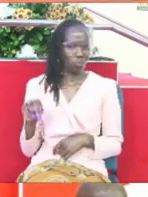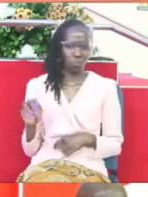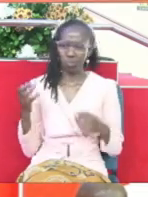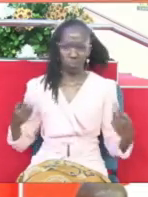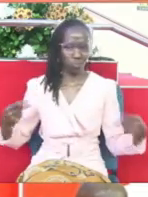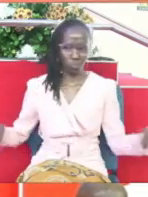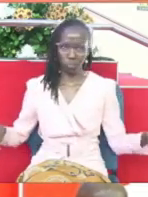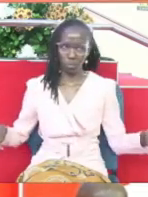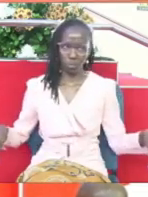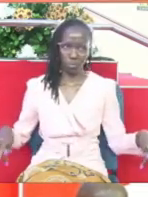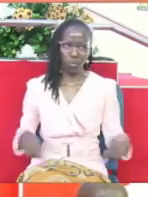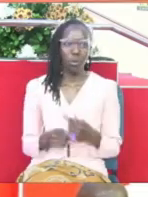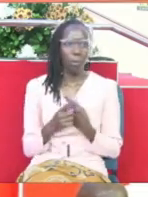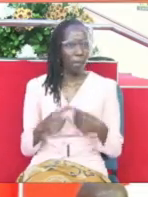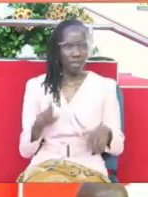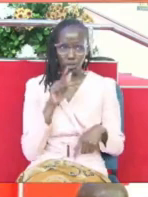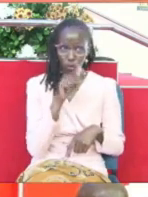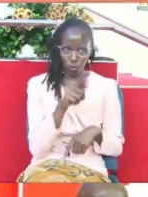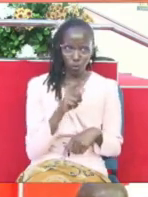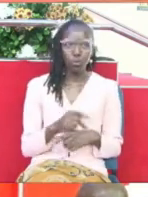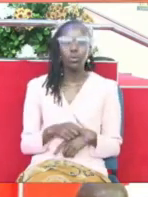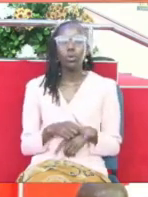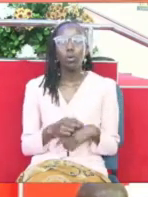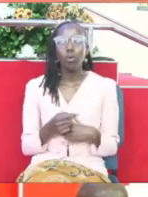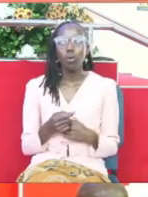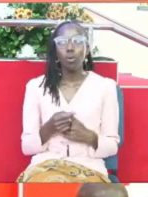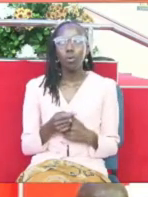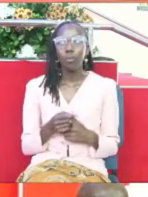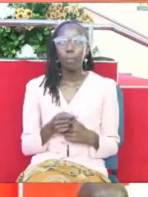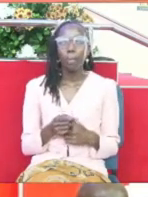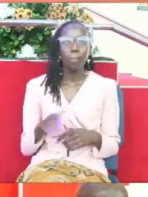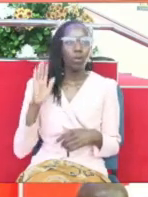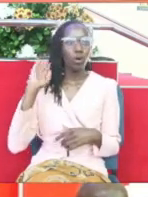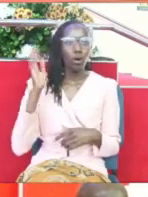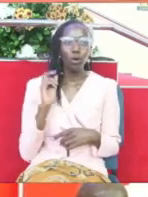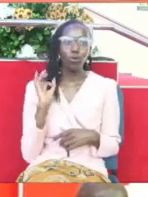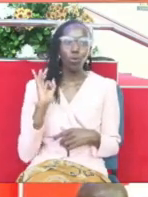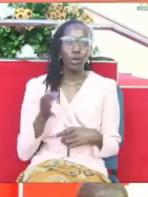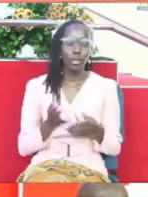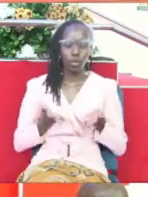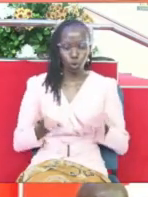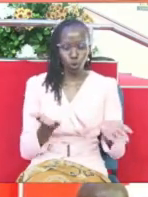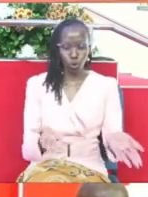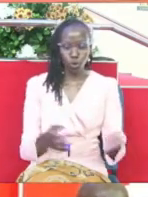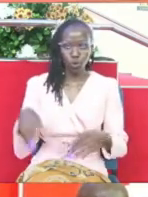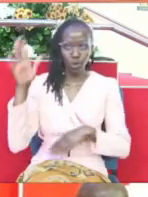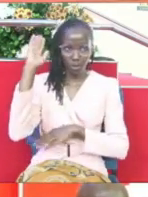he gets to reveal himself to me. He gets to reveal himself to you when you are there. Na nikiabudu na